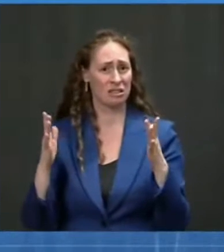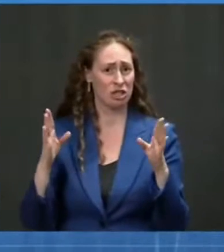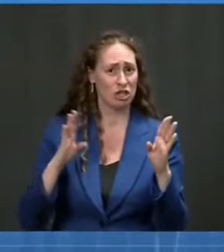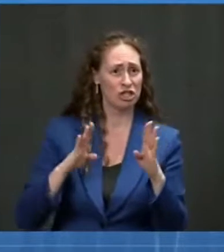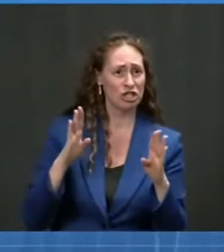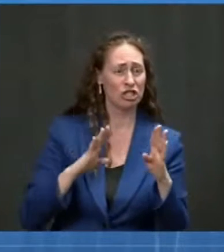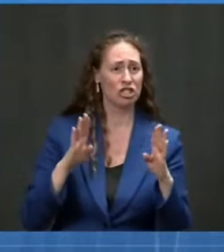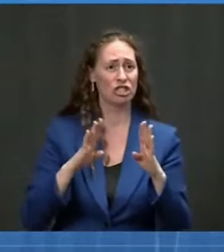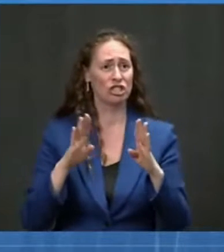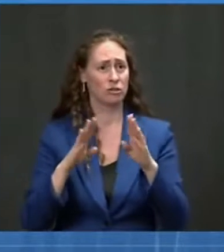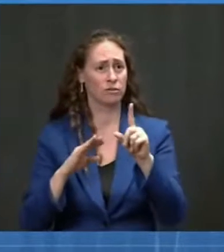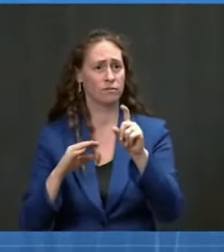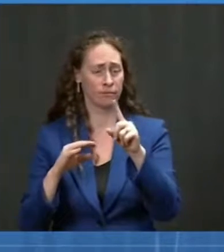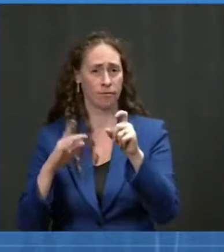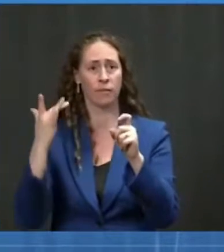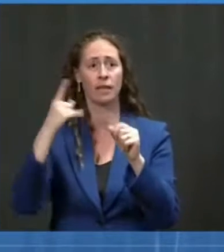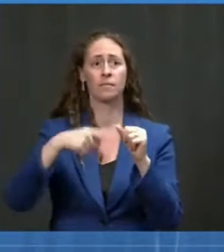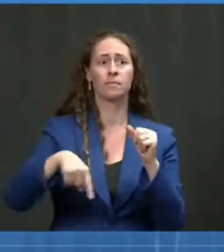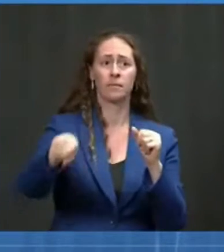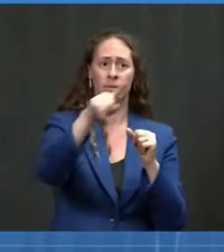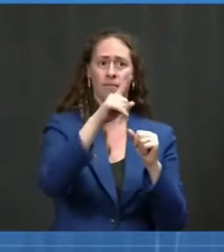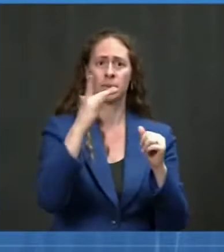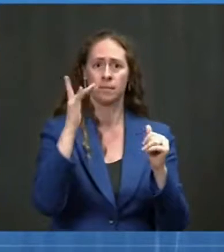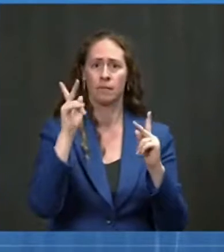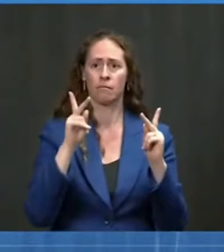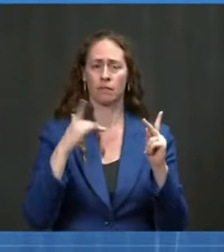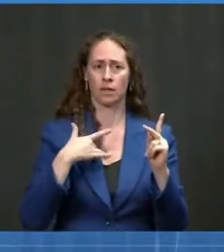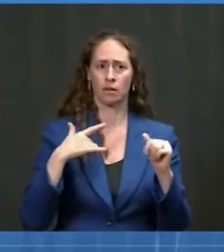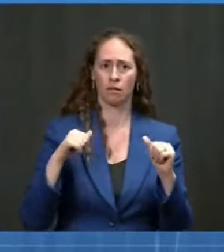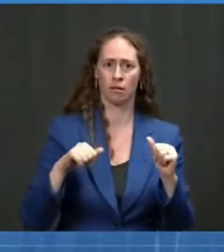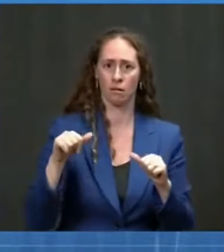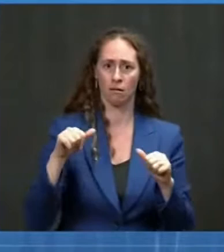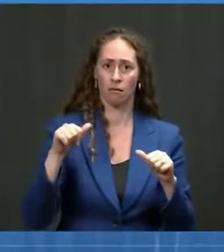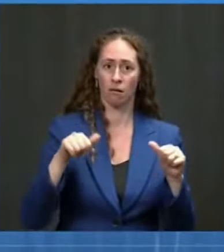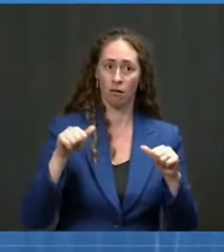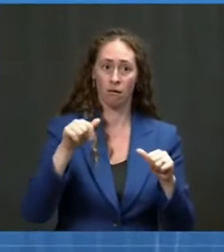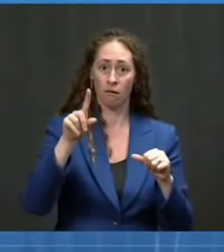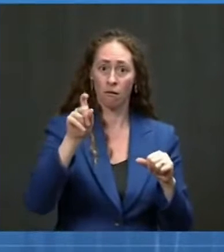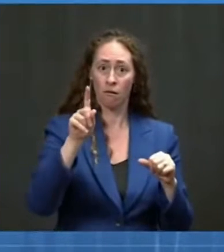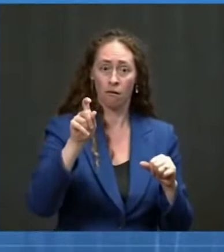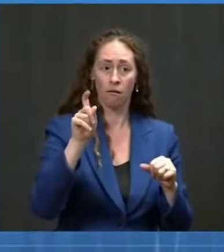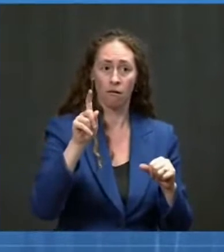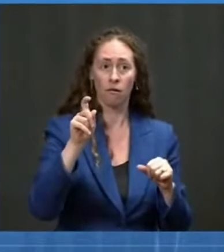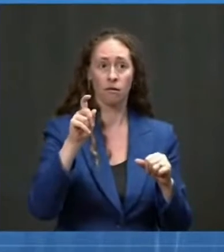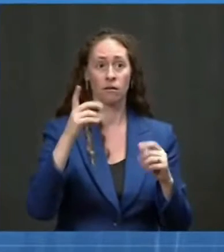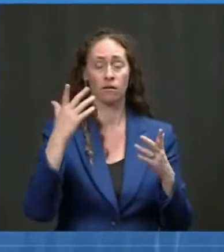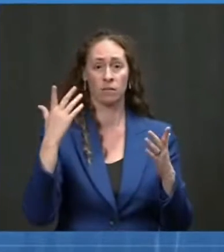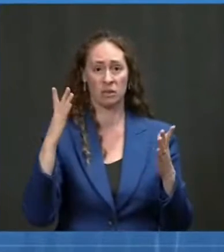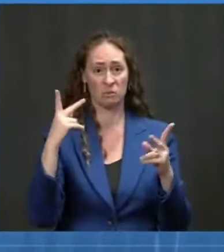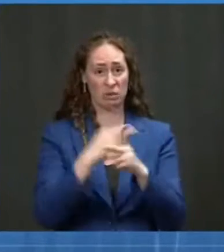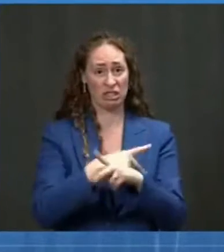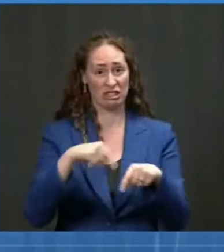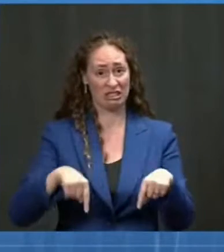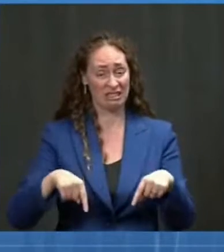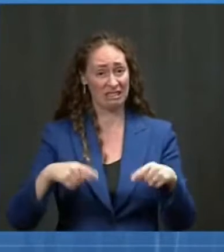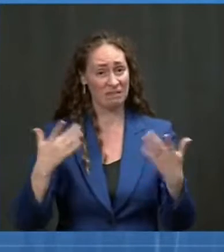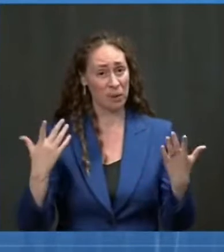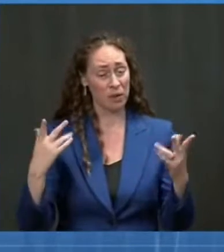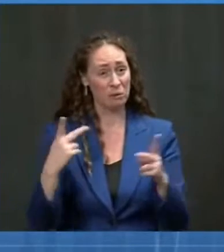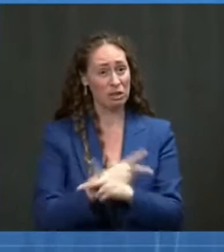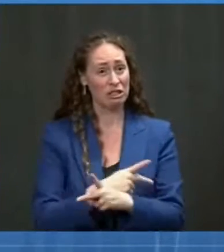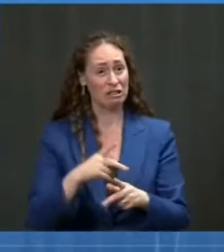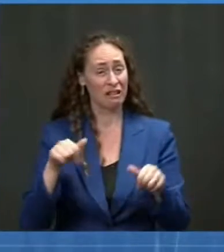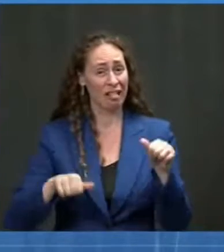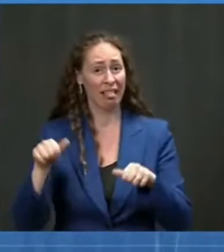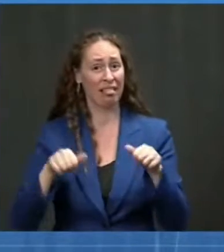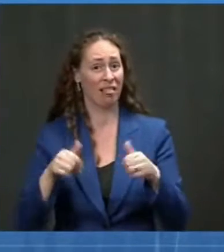trying to get ahead of that by making this announcement now? Dr. Murthy? Well, I'm glad you asked that question.